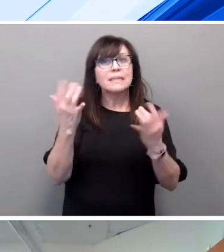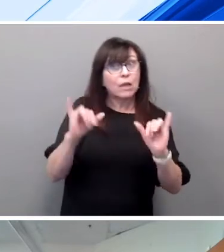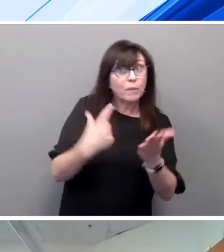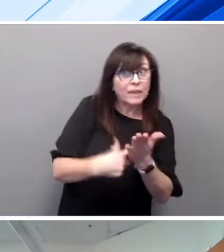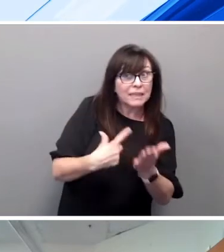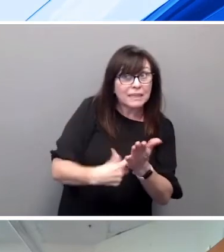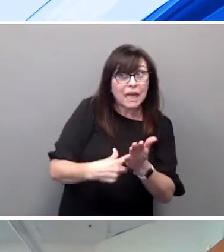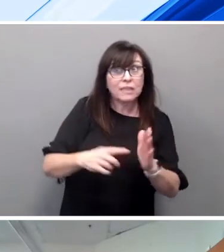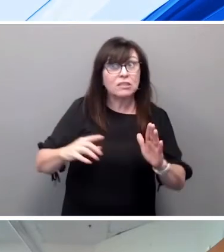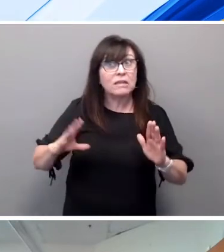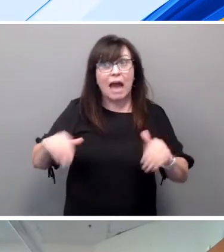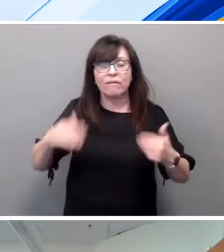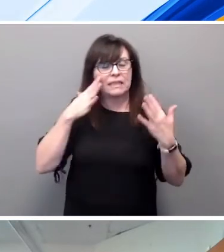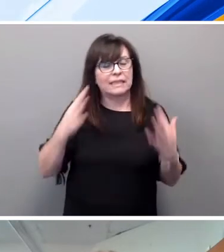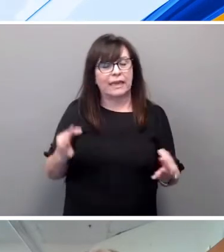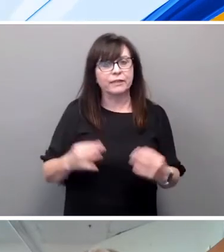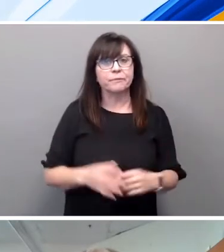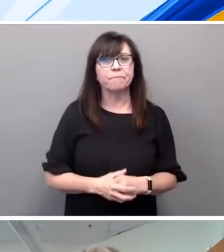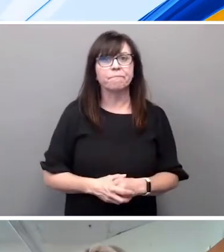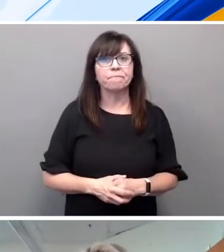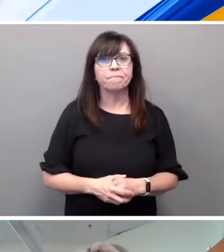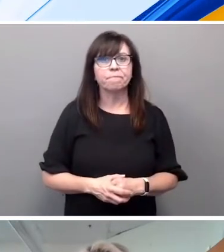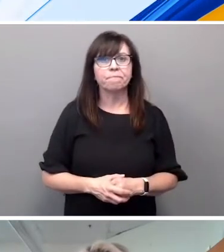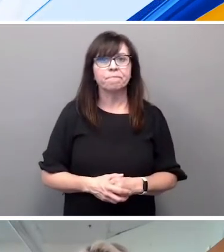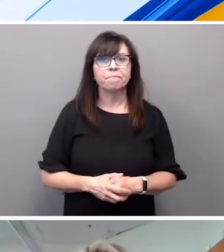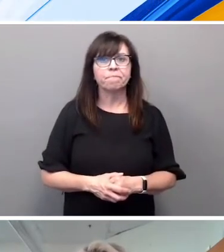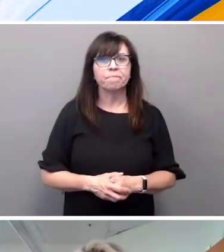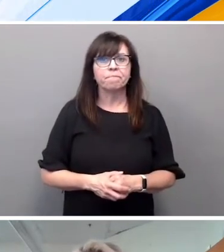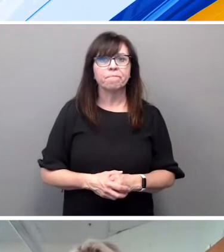not been decided.